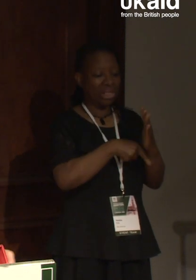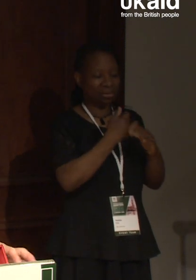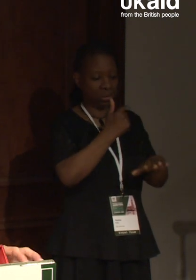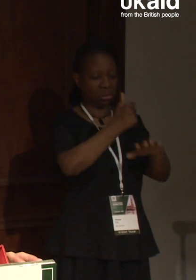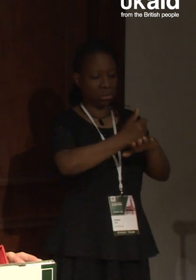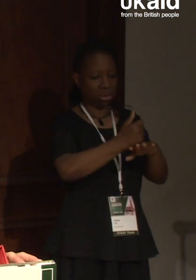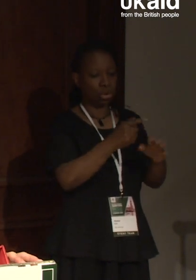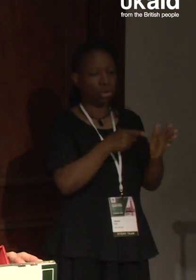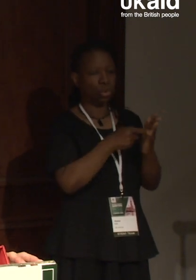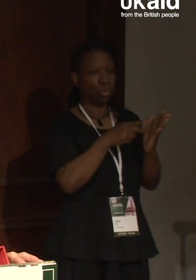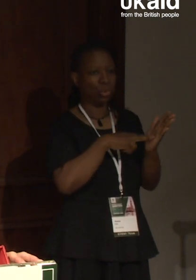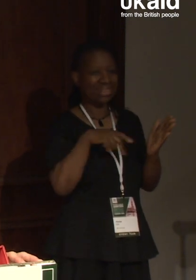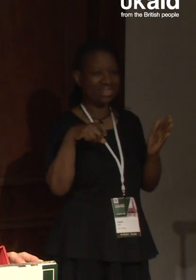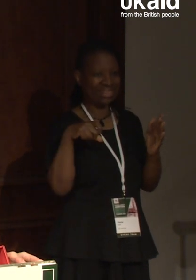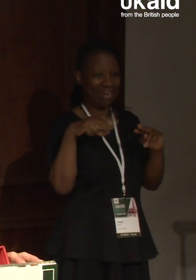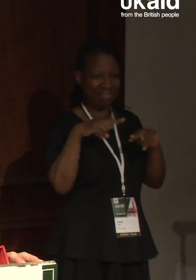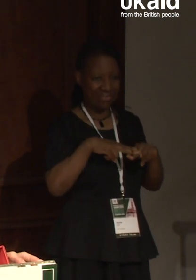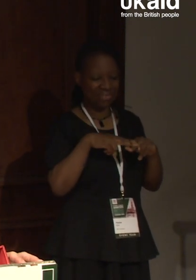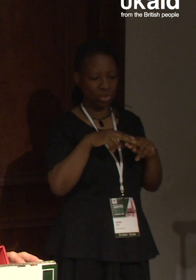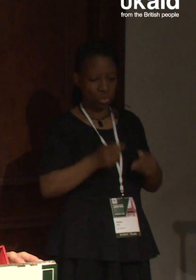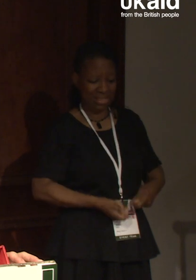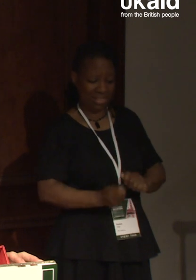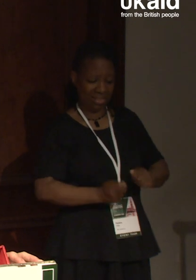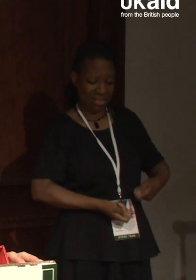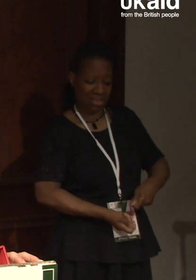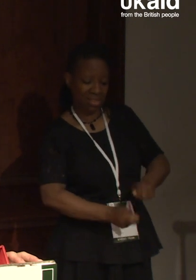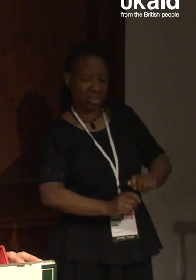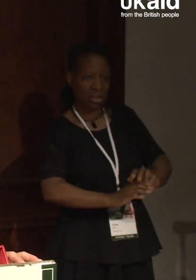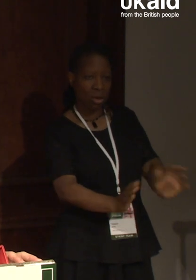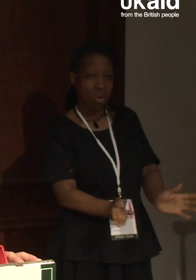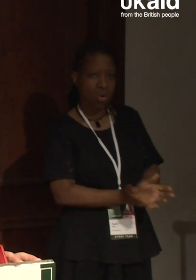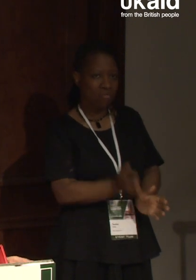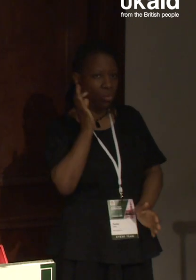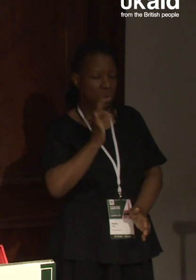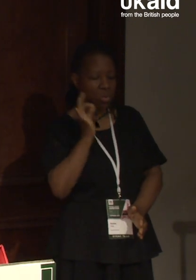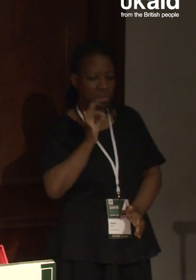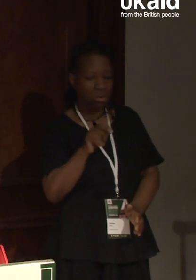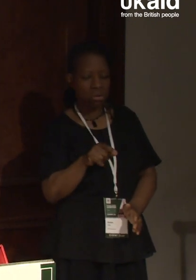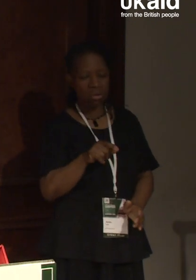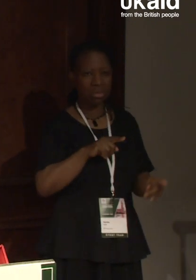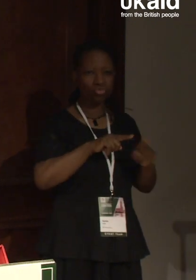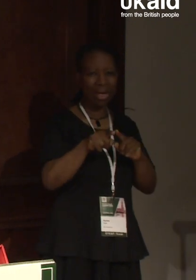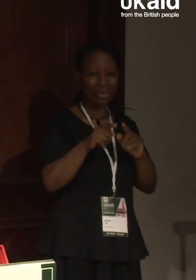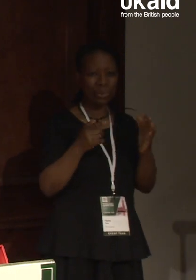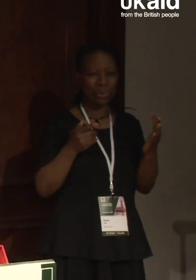dig boreholes for water. They went 320 meters down to try to access water.